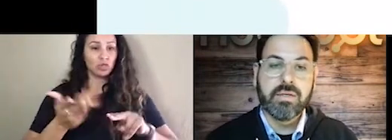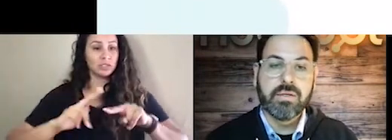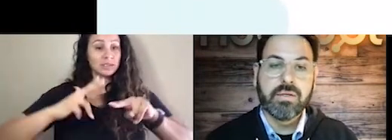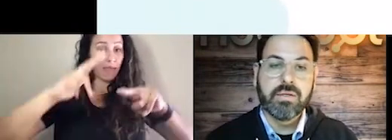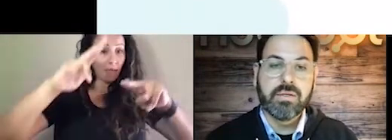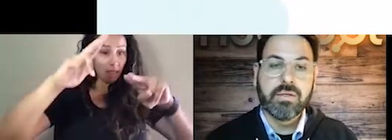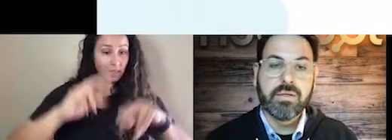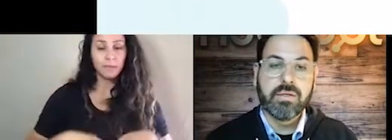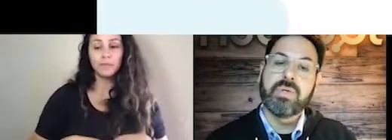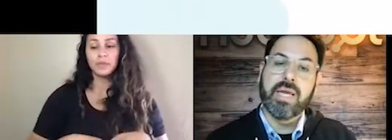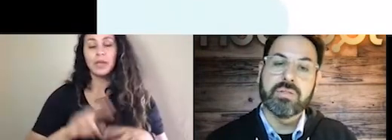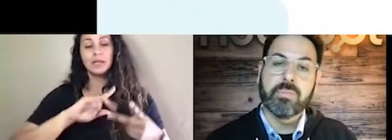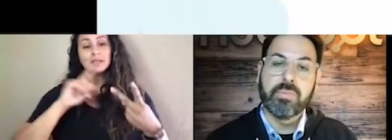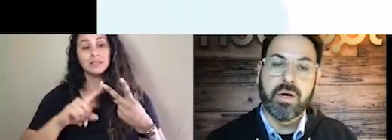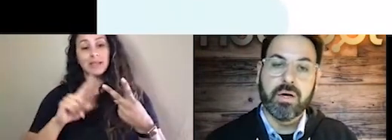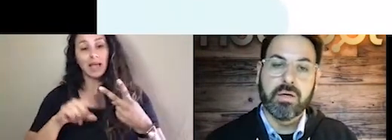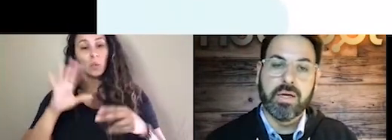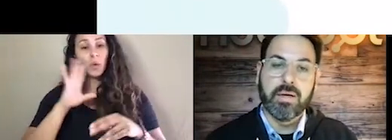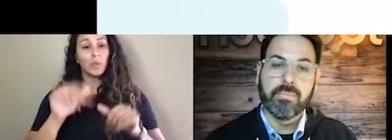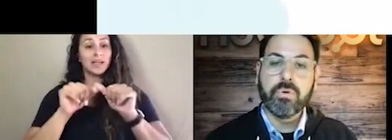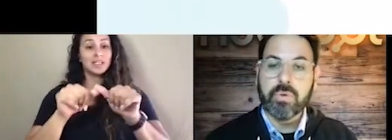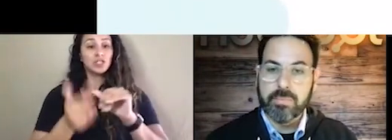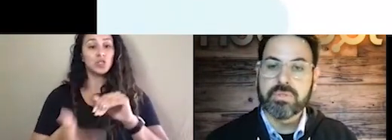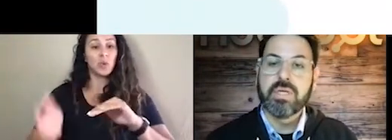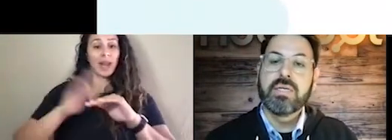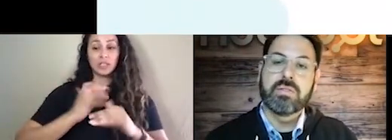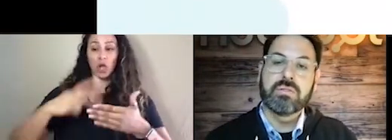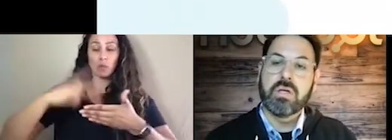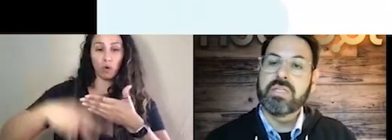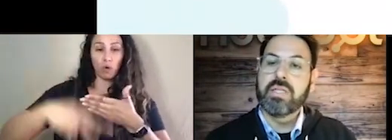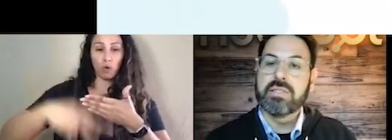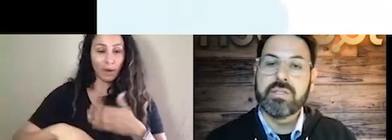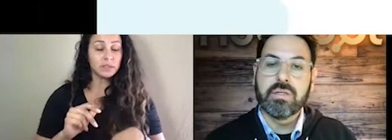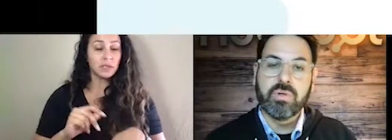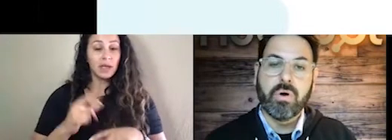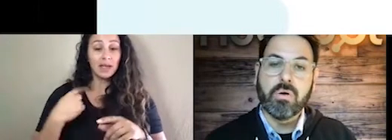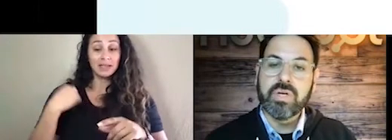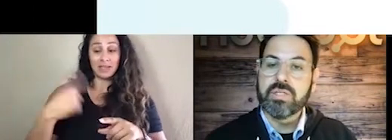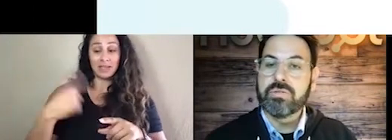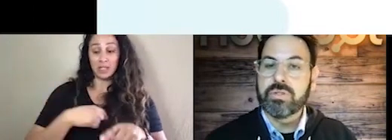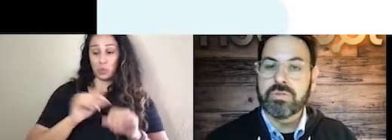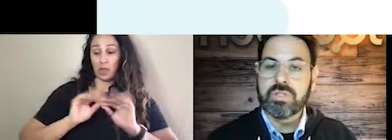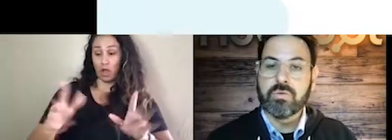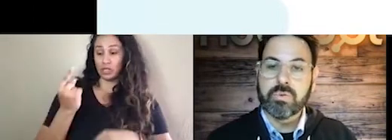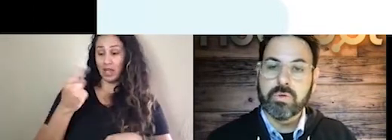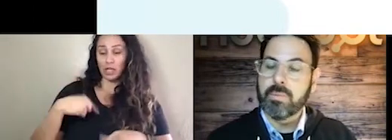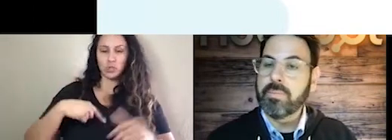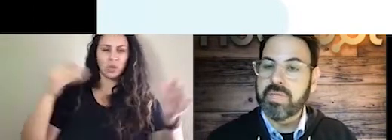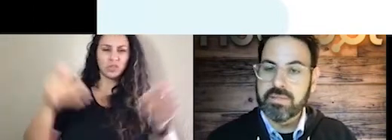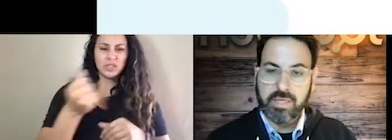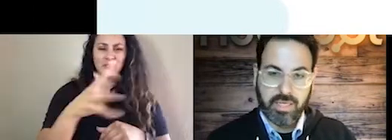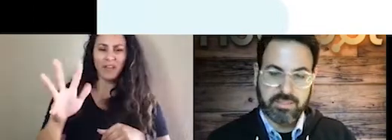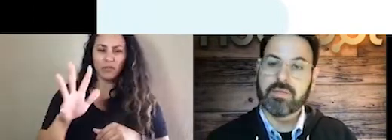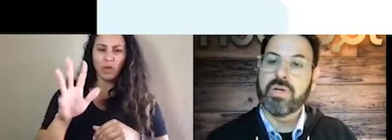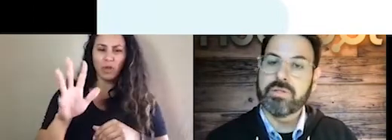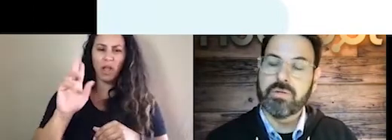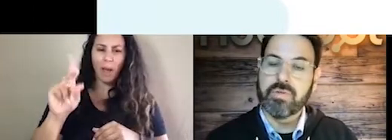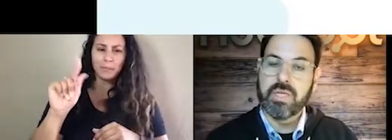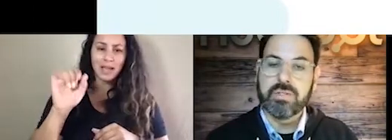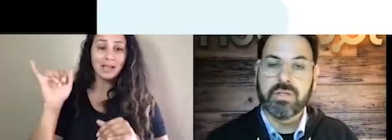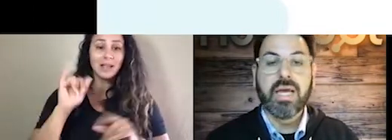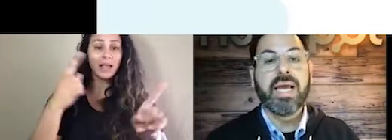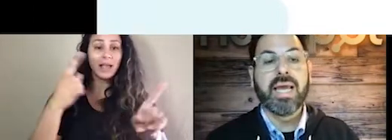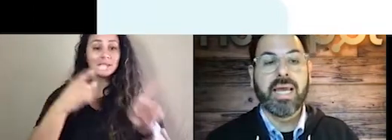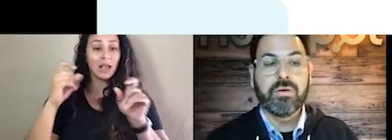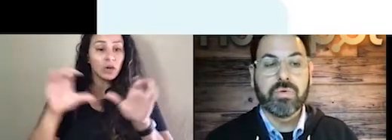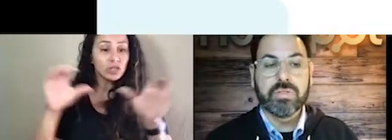Secondly, we'll continue to enhance our programs. Since launching last year, we've already introduced several program updates like accelerated